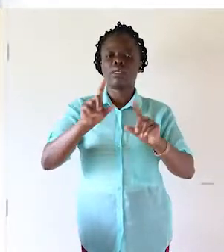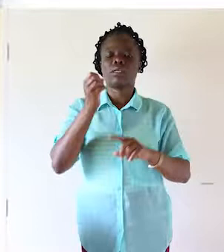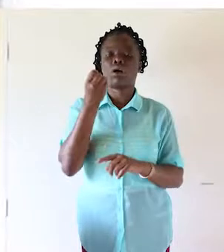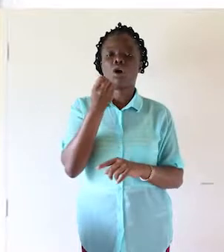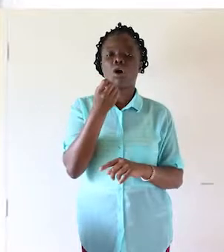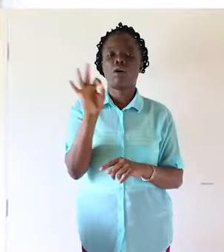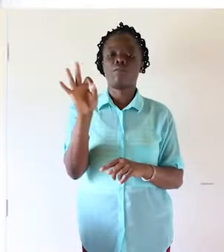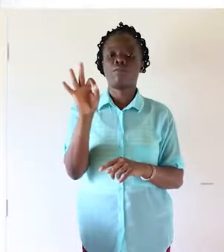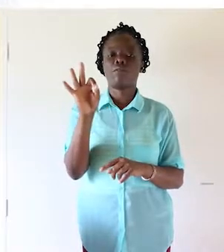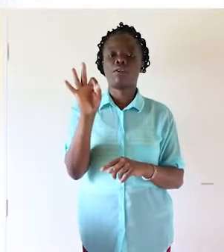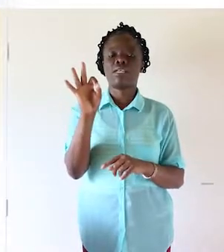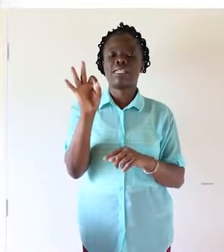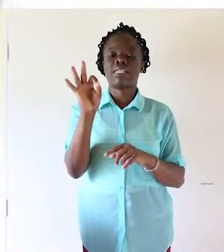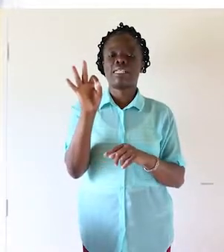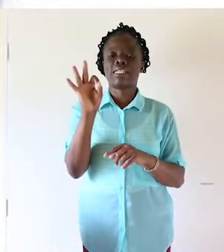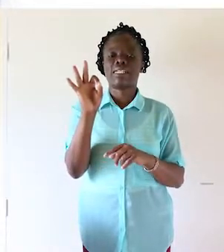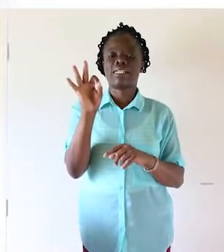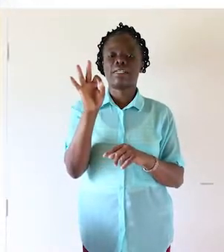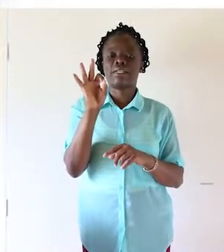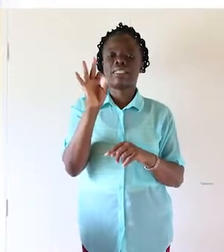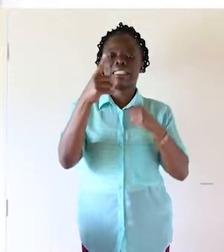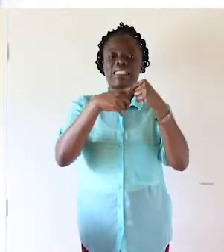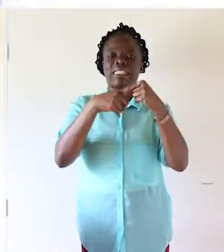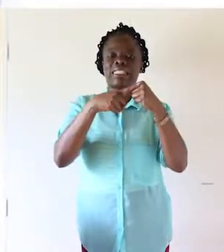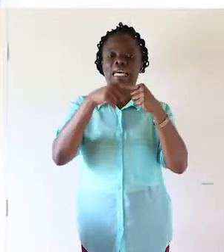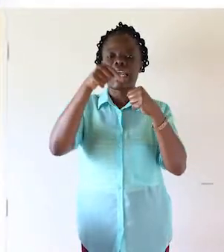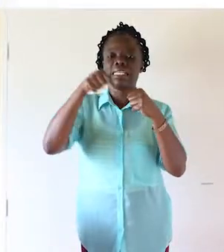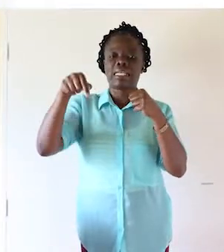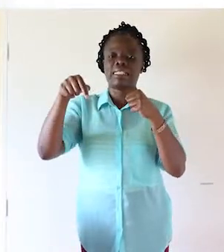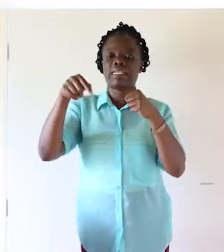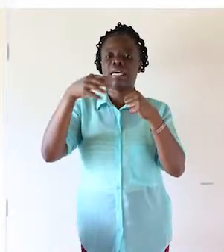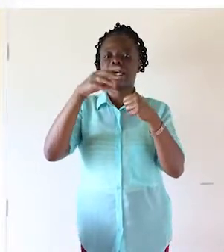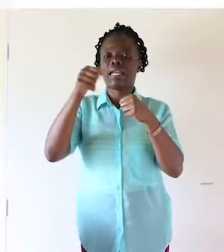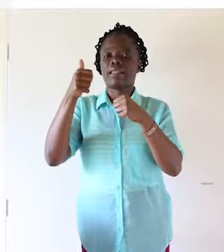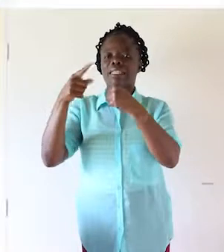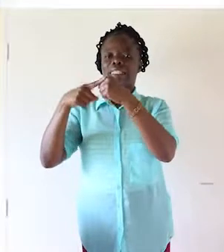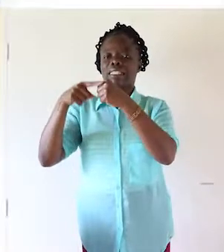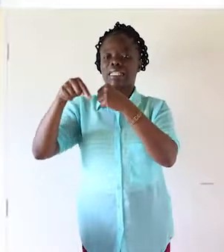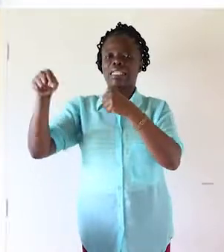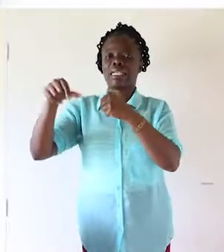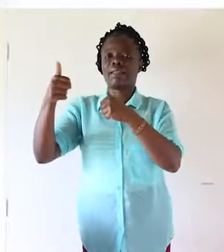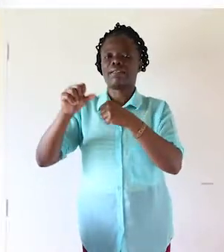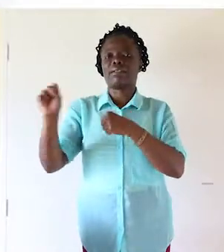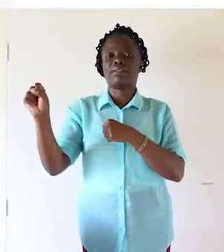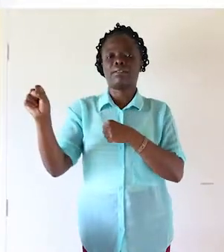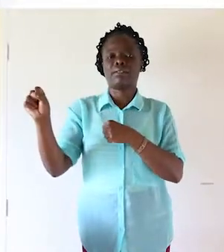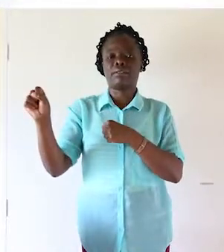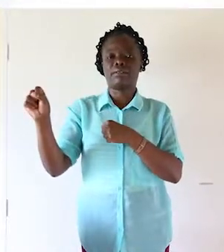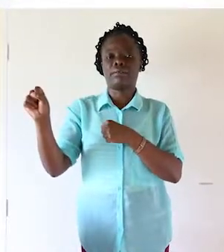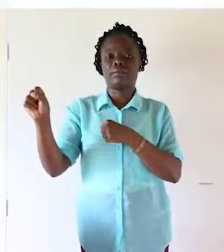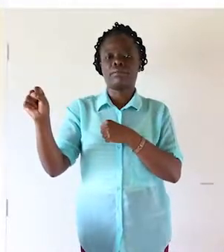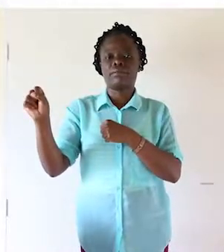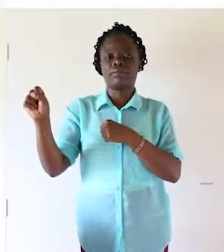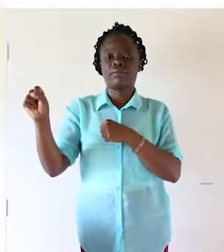of 6 inches there and another 6 inches this side.